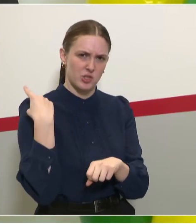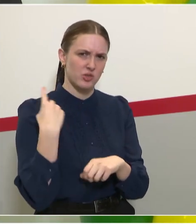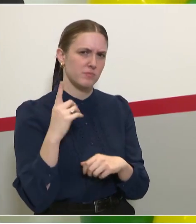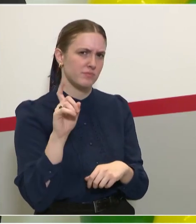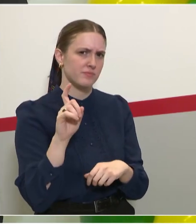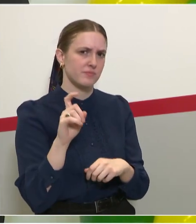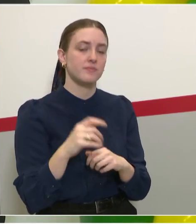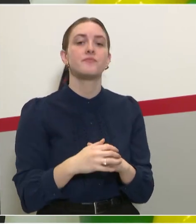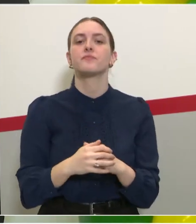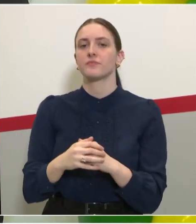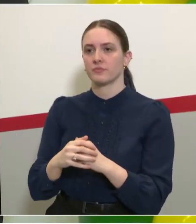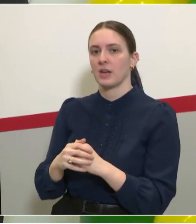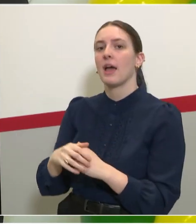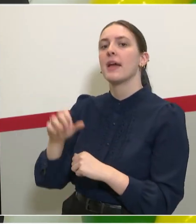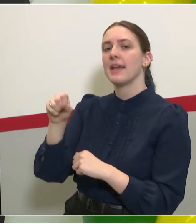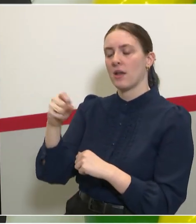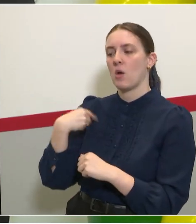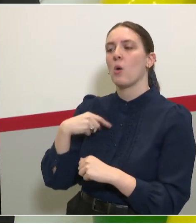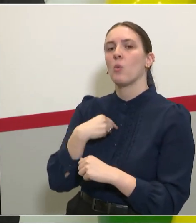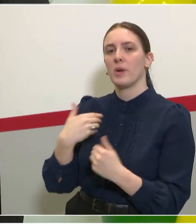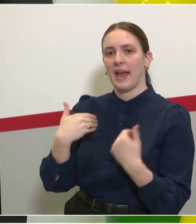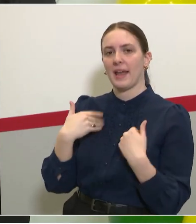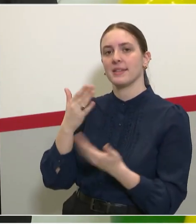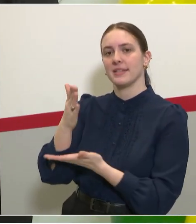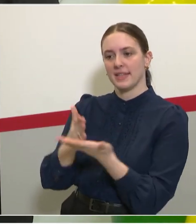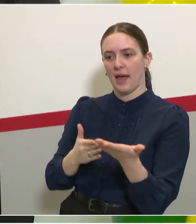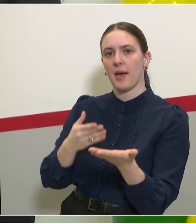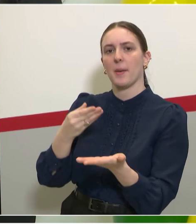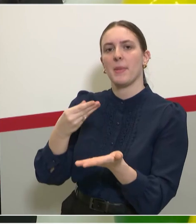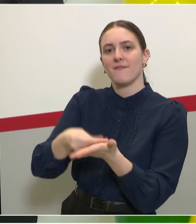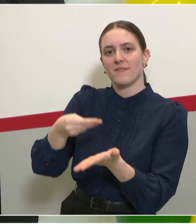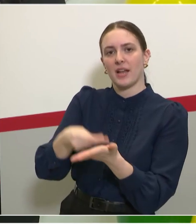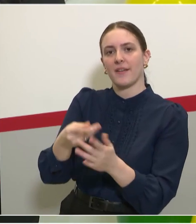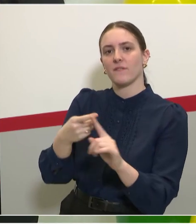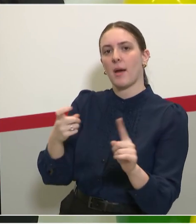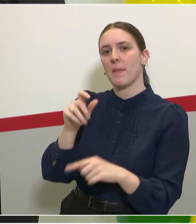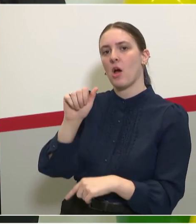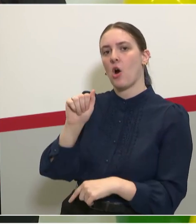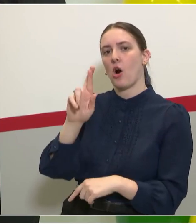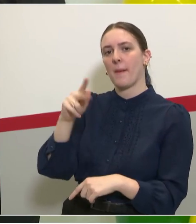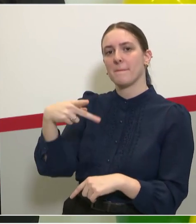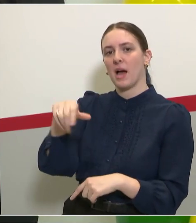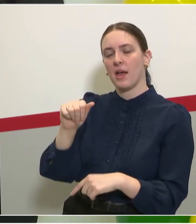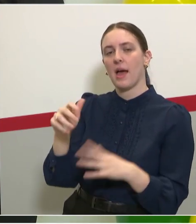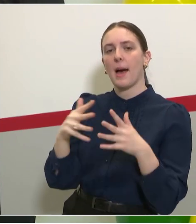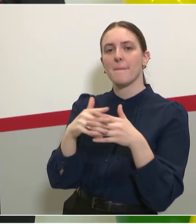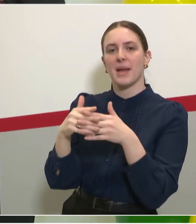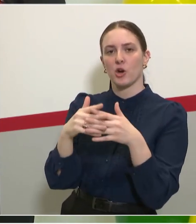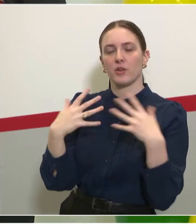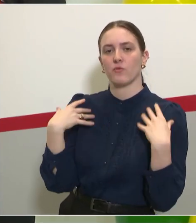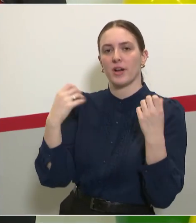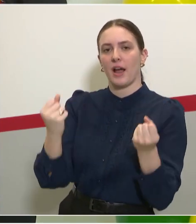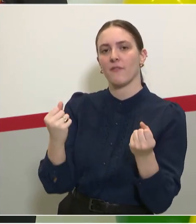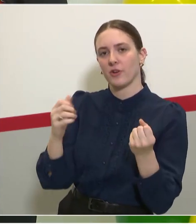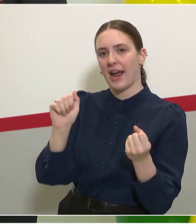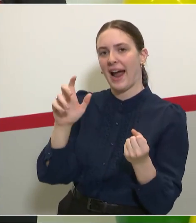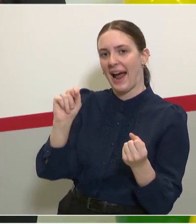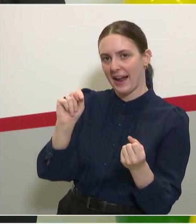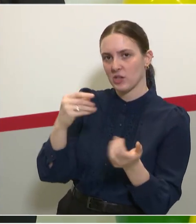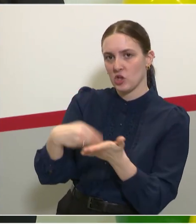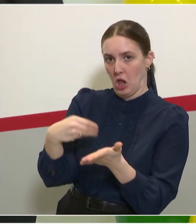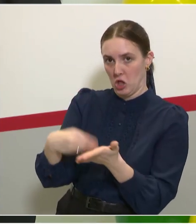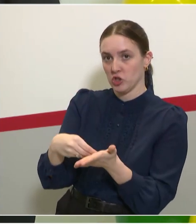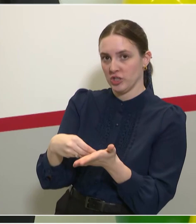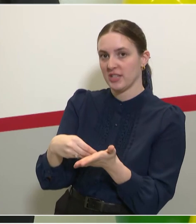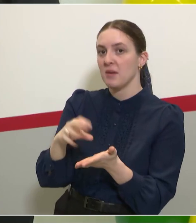some slots that were funded with our ARPA, American Recovery Plan Act dollars. And I think everyone knows that we have